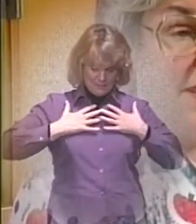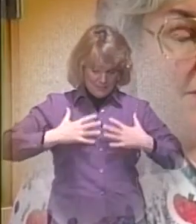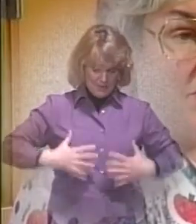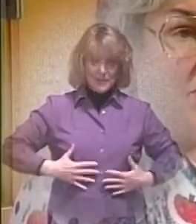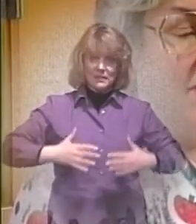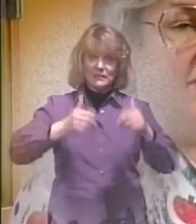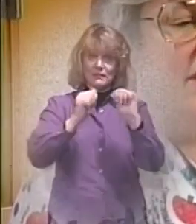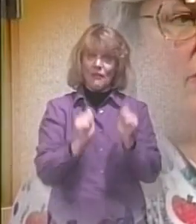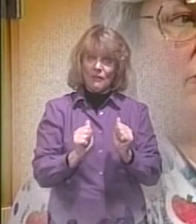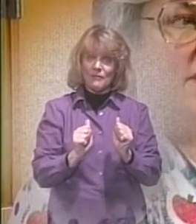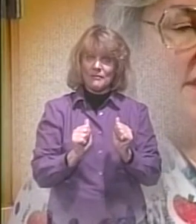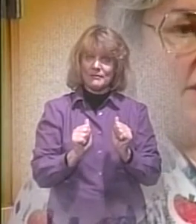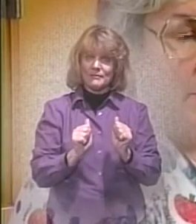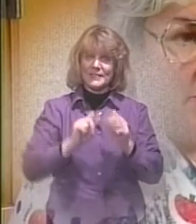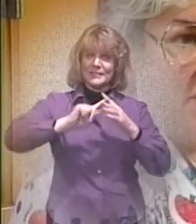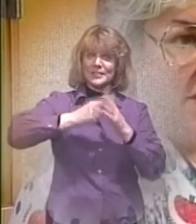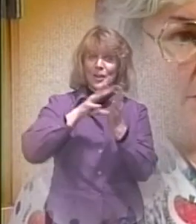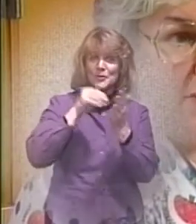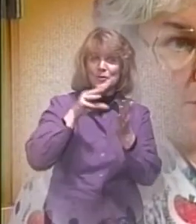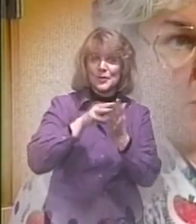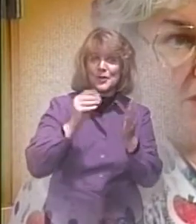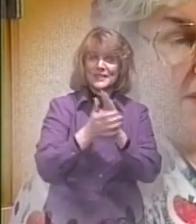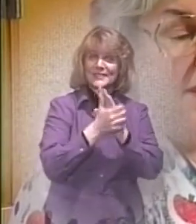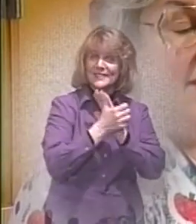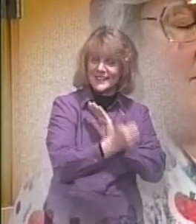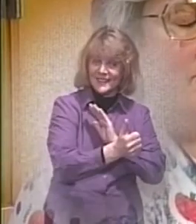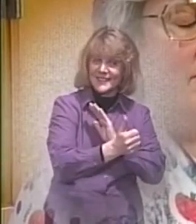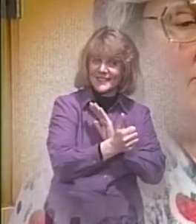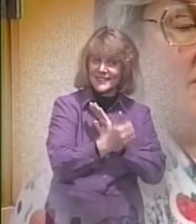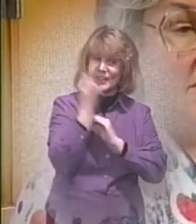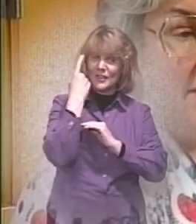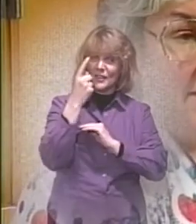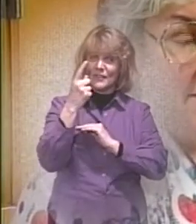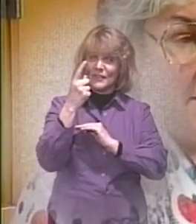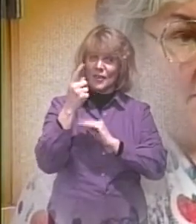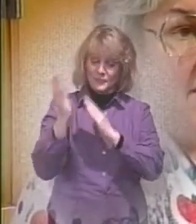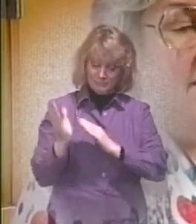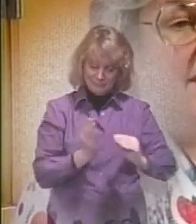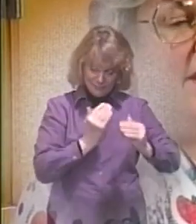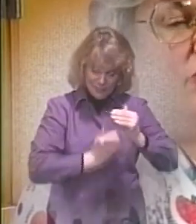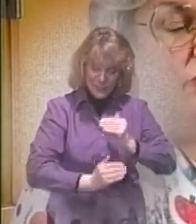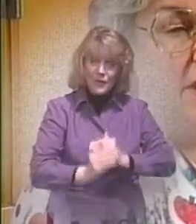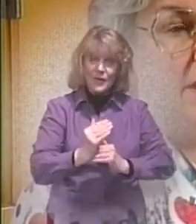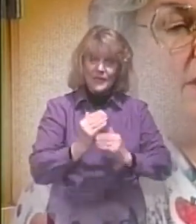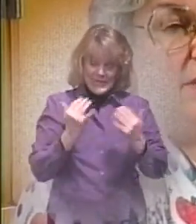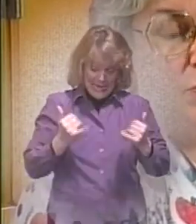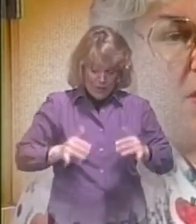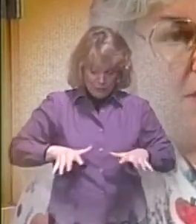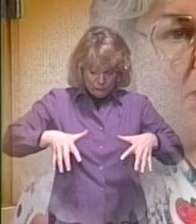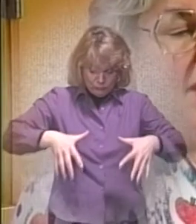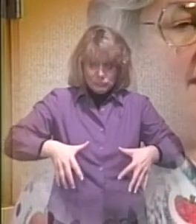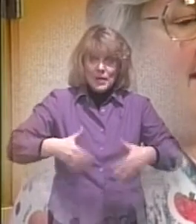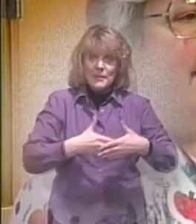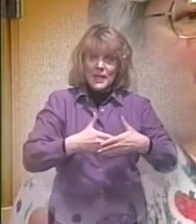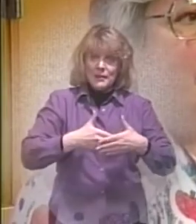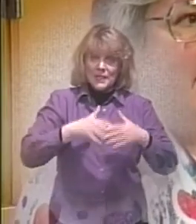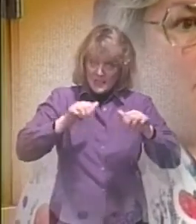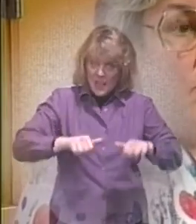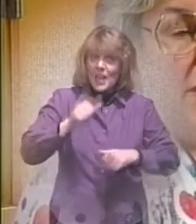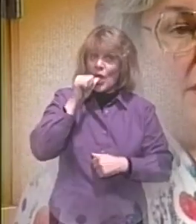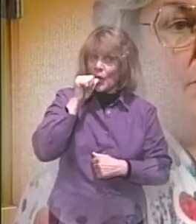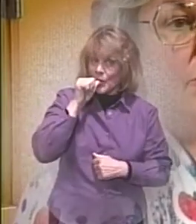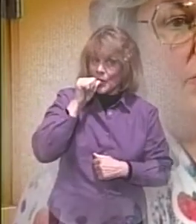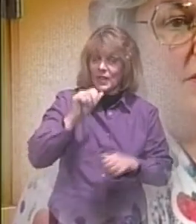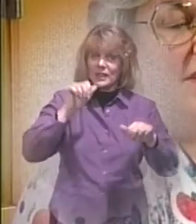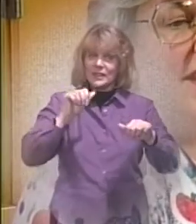learn skills that are going to stand him in good stead when he's born. So he's learning to suck his thumb. He can drink. He can swallow. He's